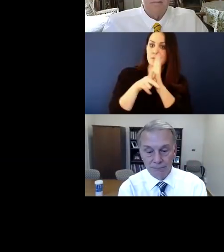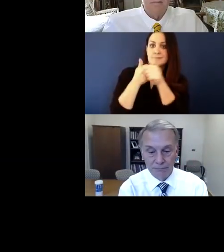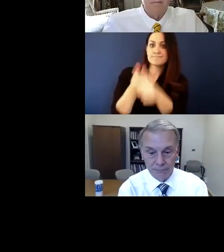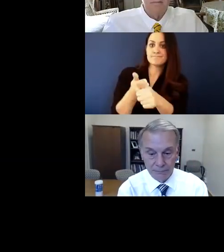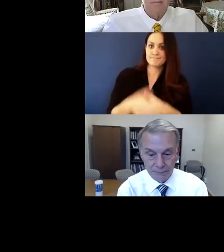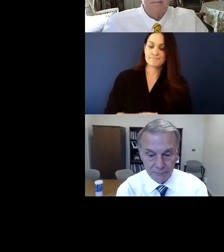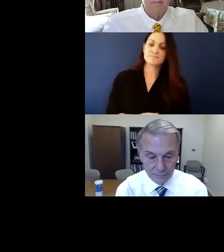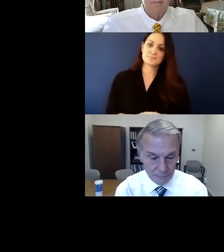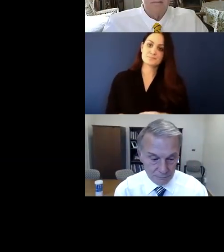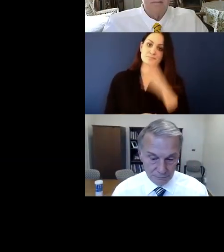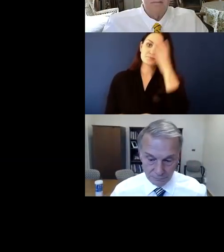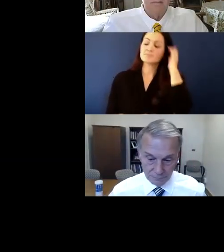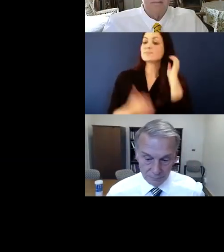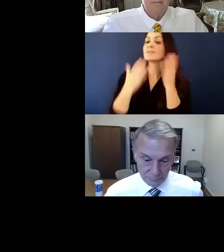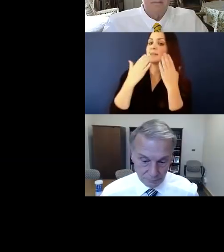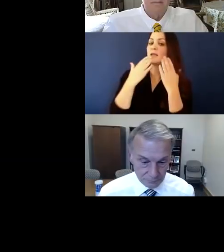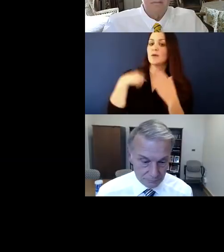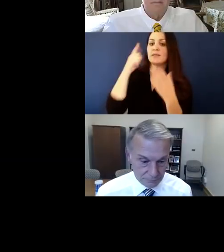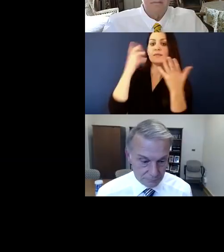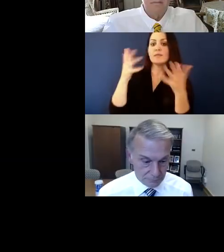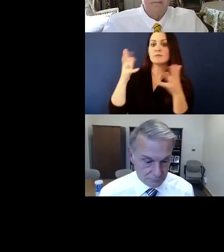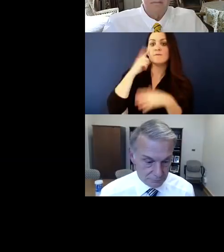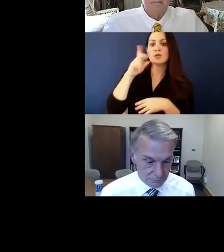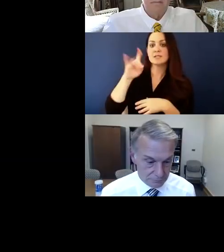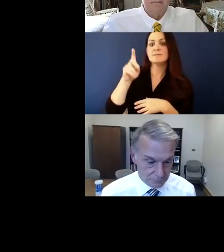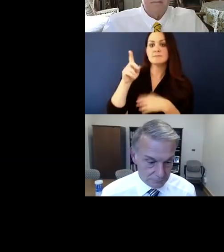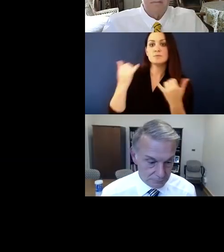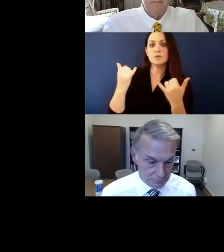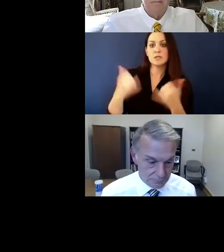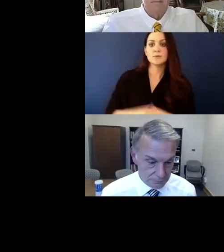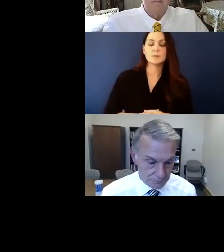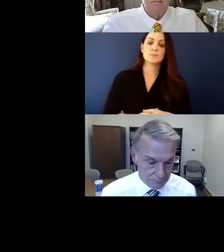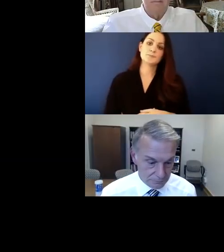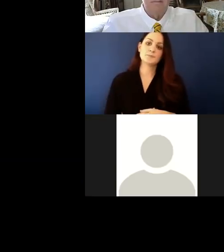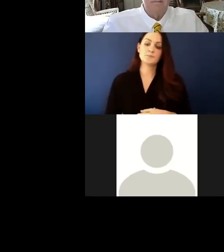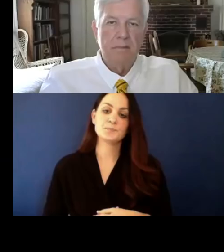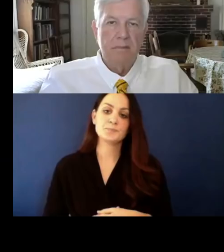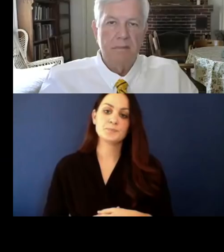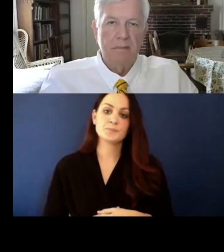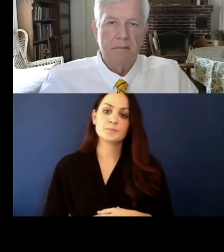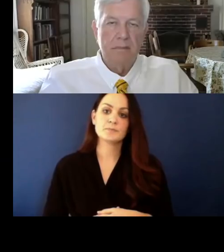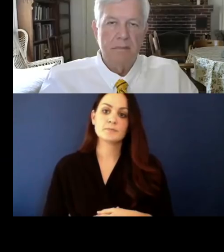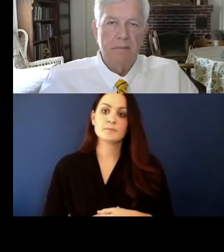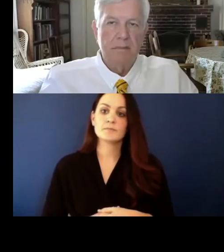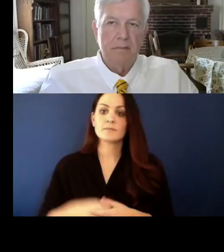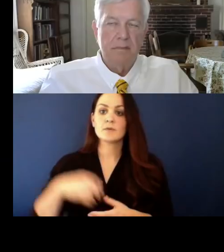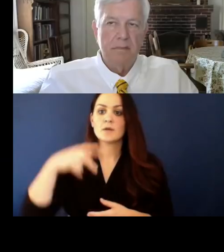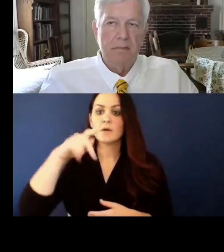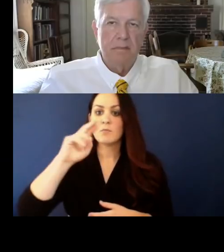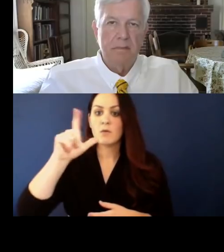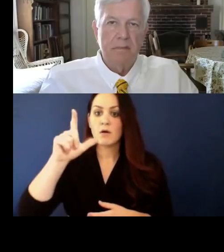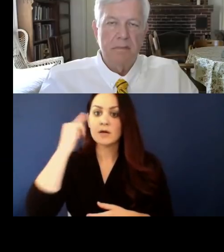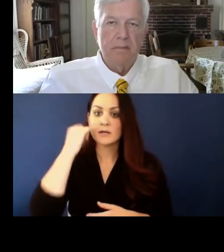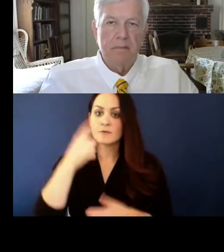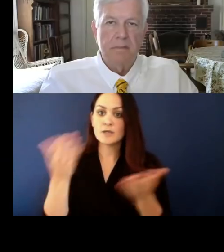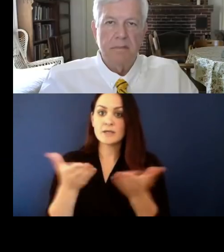Thank you, Dave. I think that's it again for you for the moment. Let me pull Paul Castillo. If you're on, I've got a